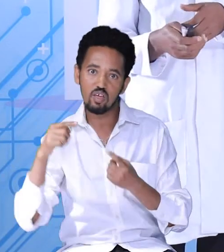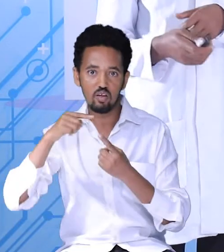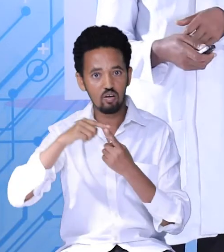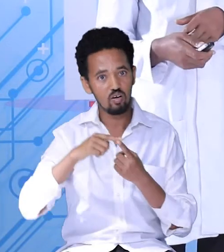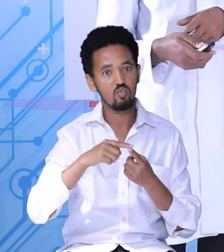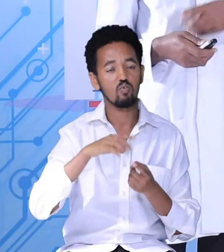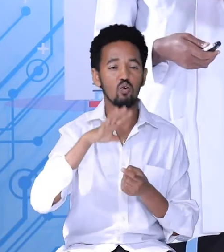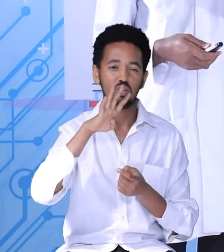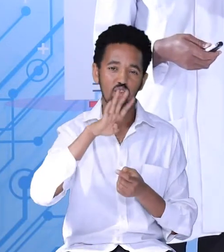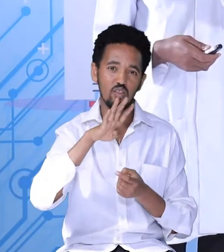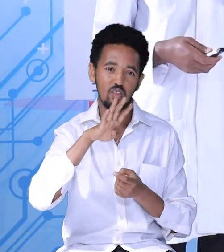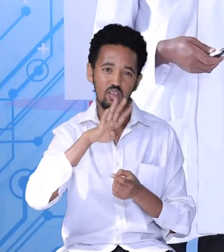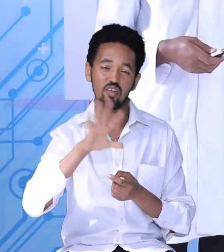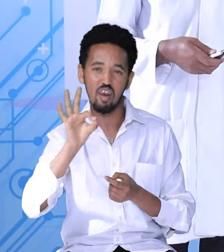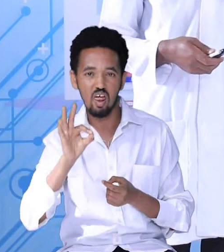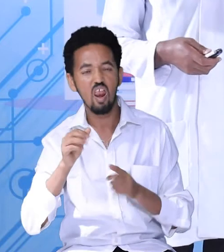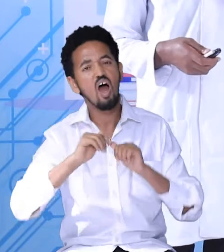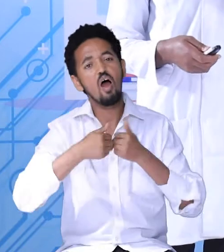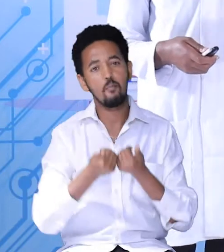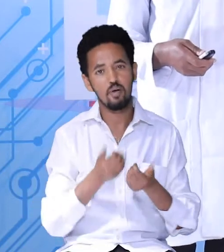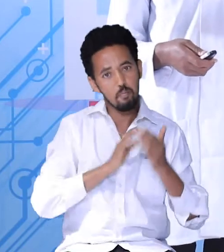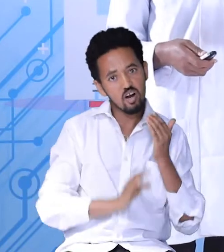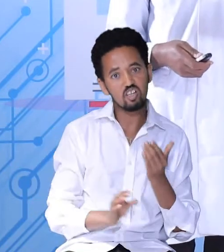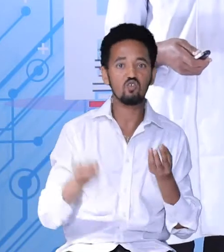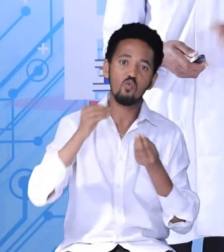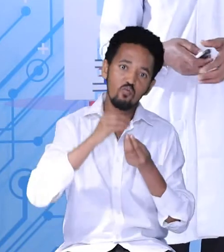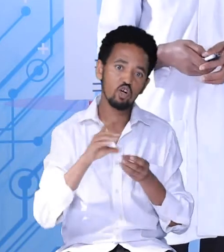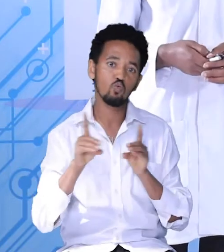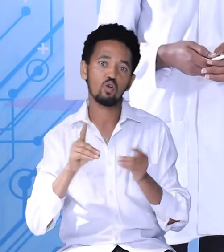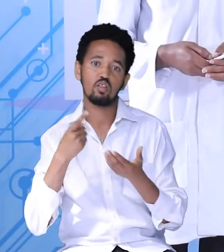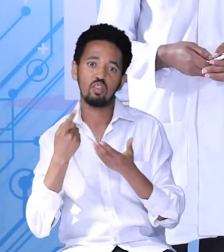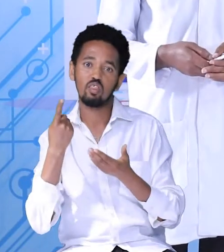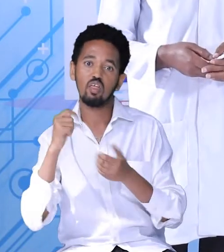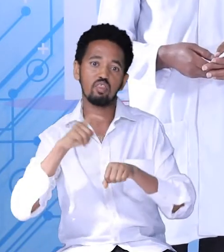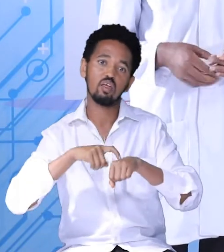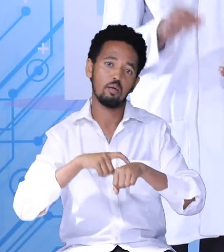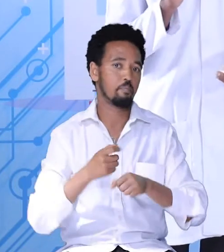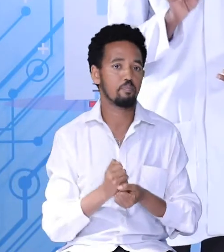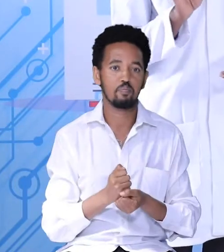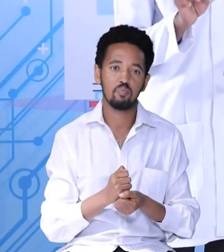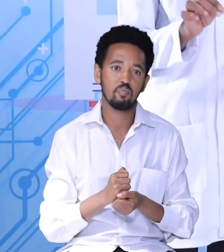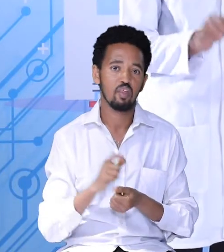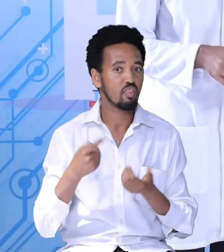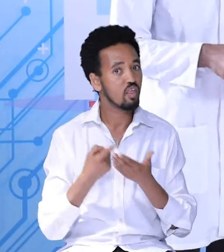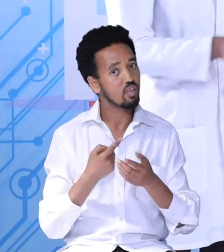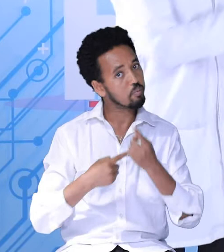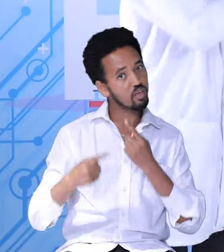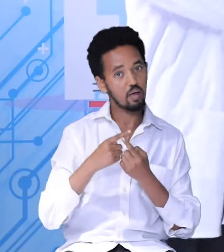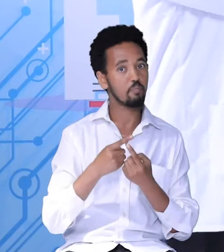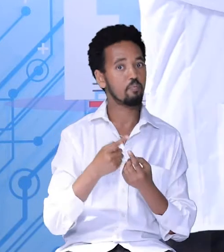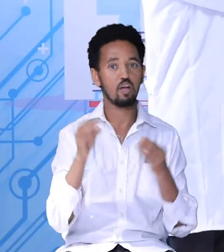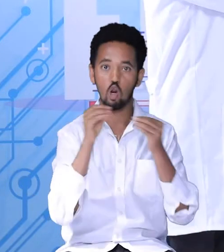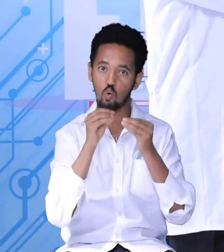49, how many amount of births occurred during that time? That can be calculated